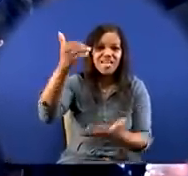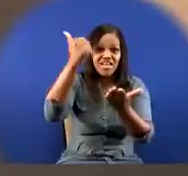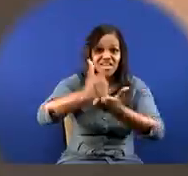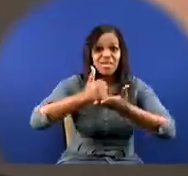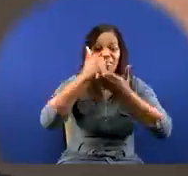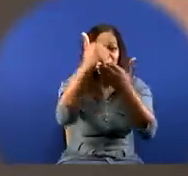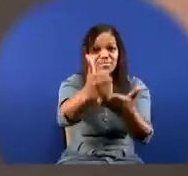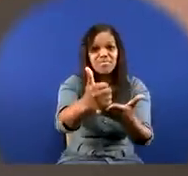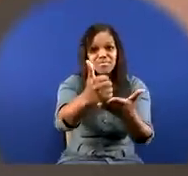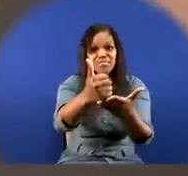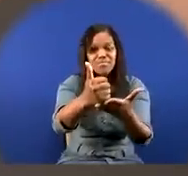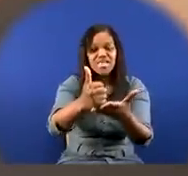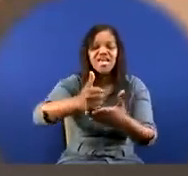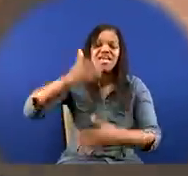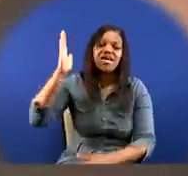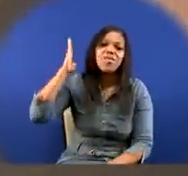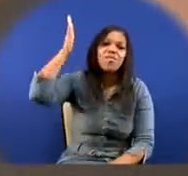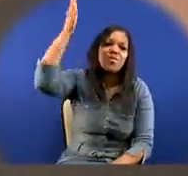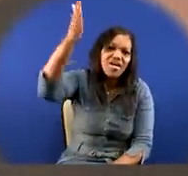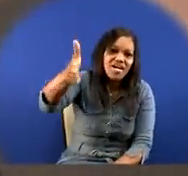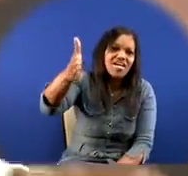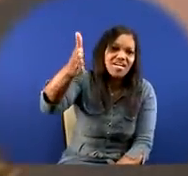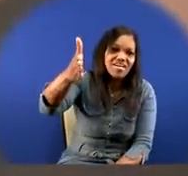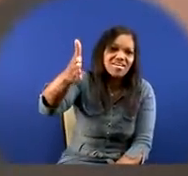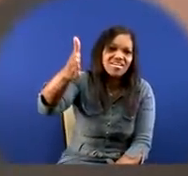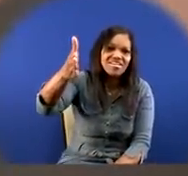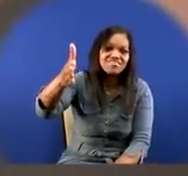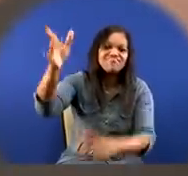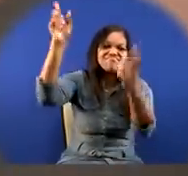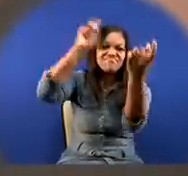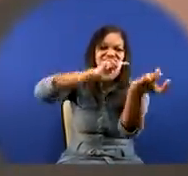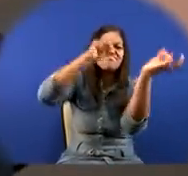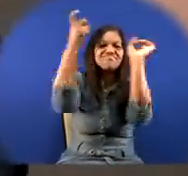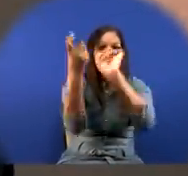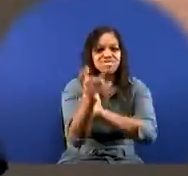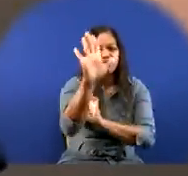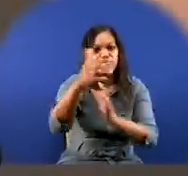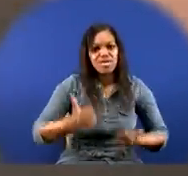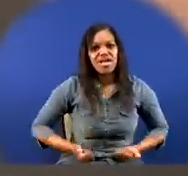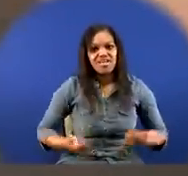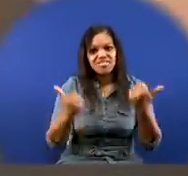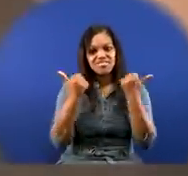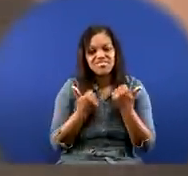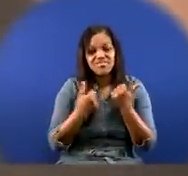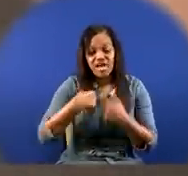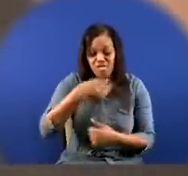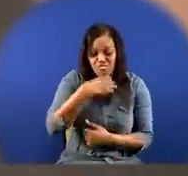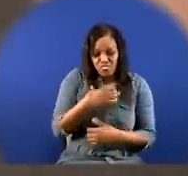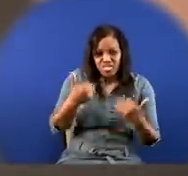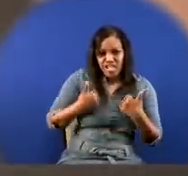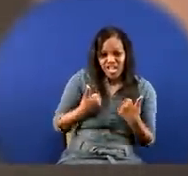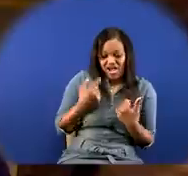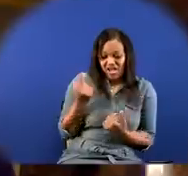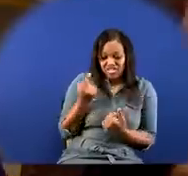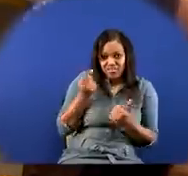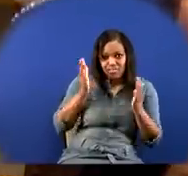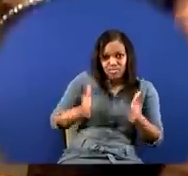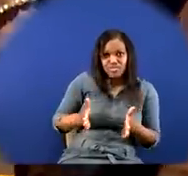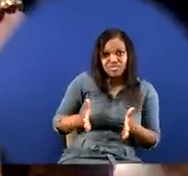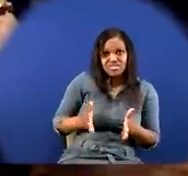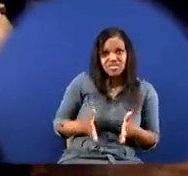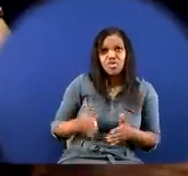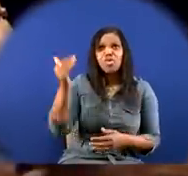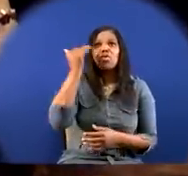up. He will turn you around. I wish I had somebody